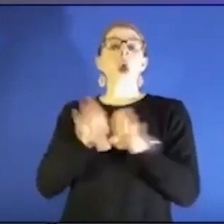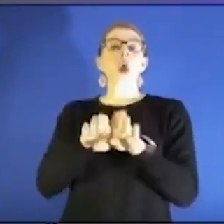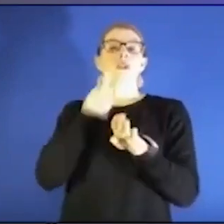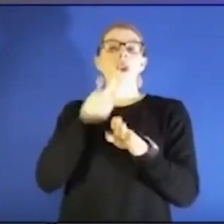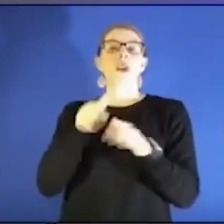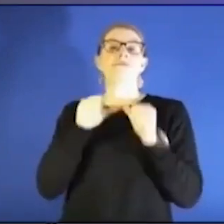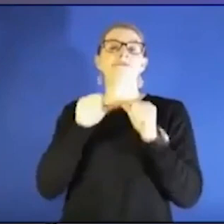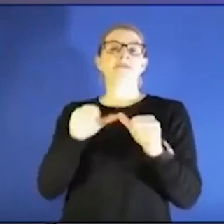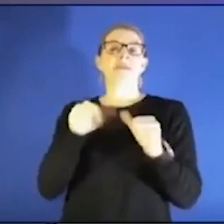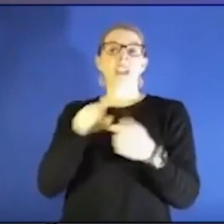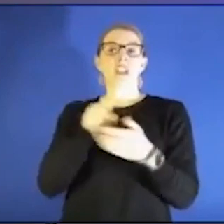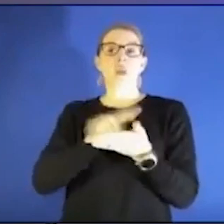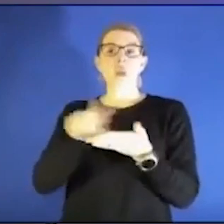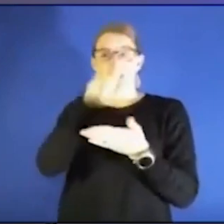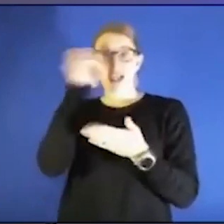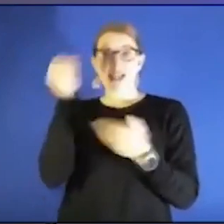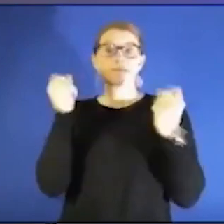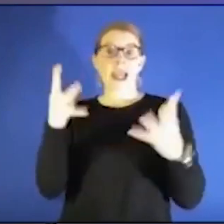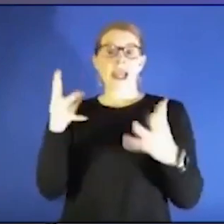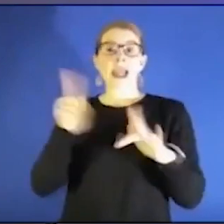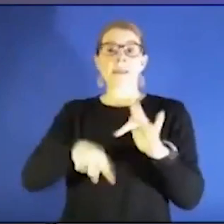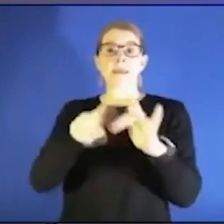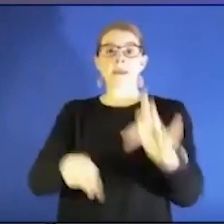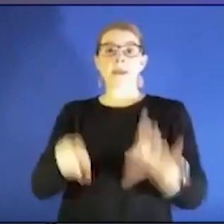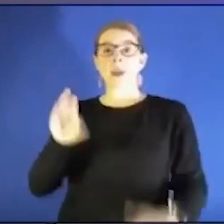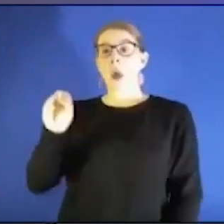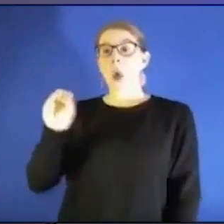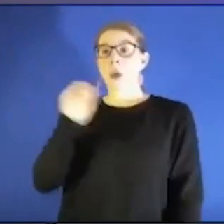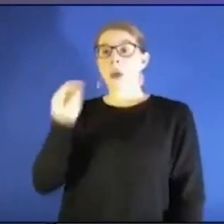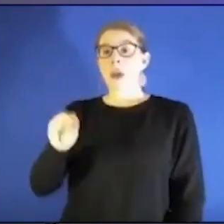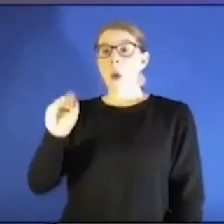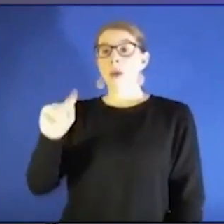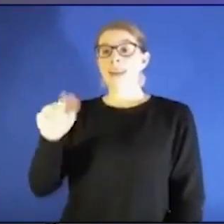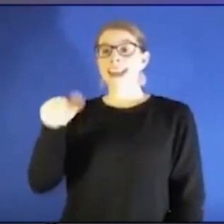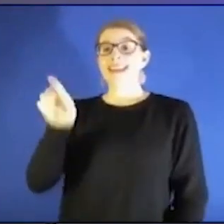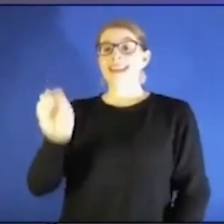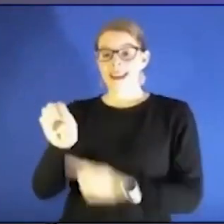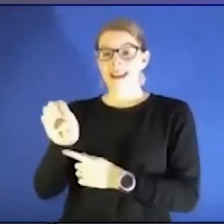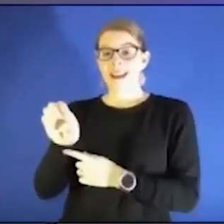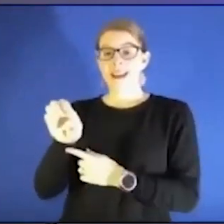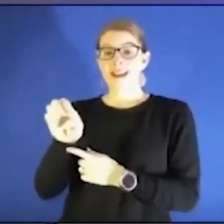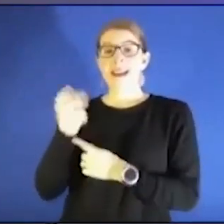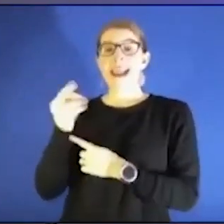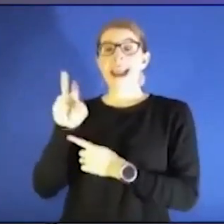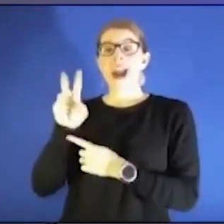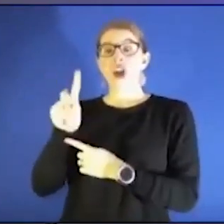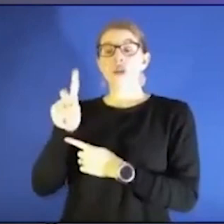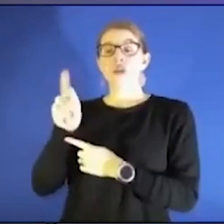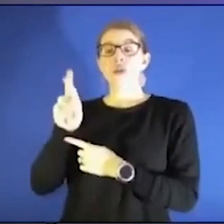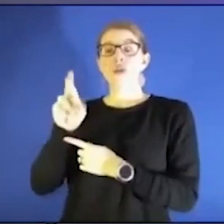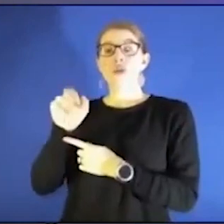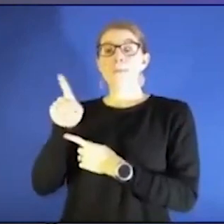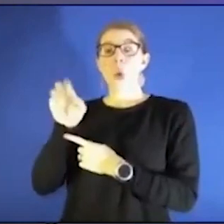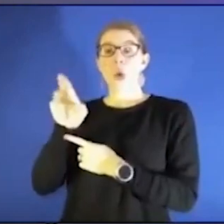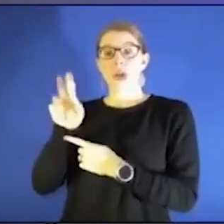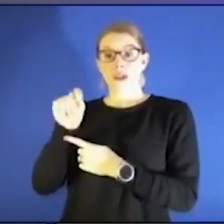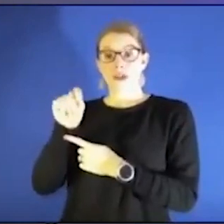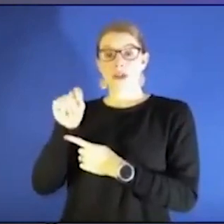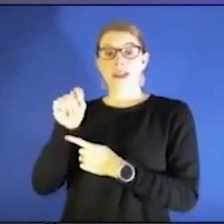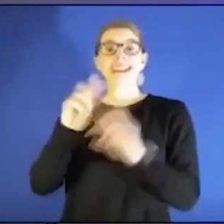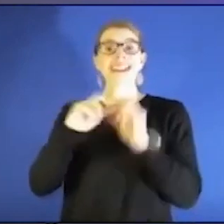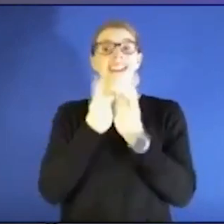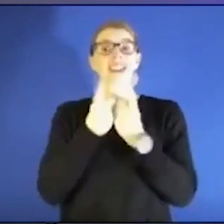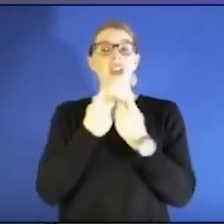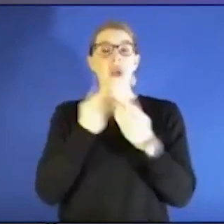absences there. And the Olathe Herald reports that Olathe School Superintendent Brett Yeager also says that the district is close